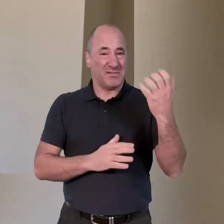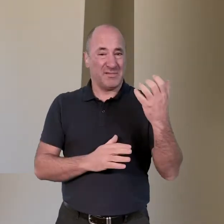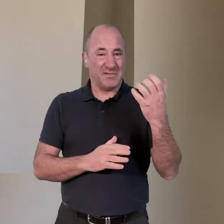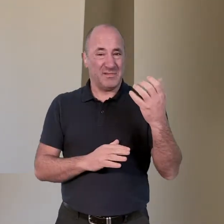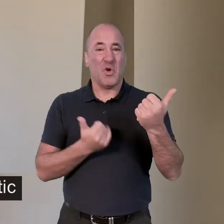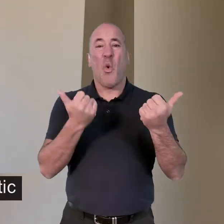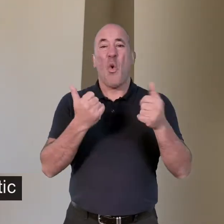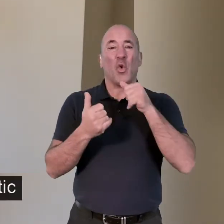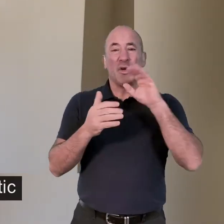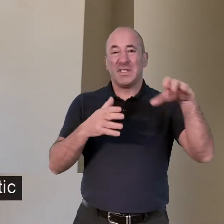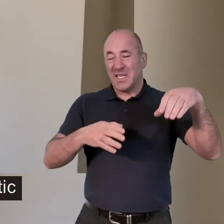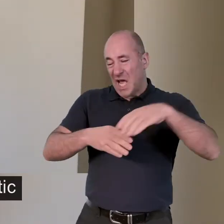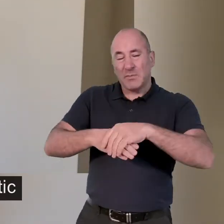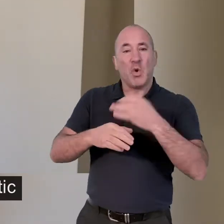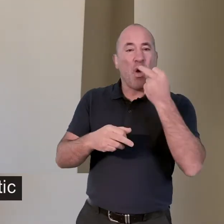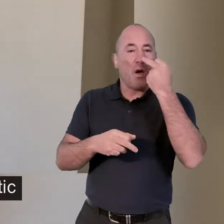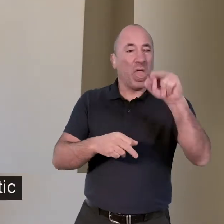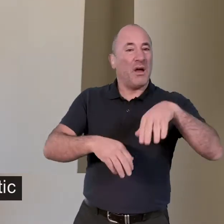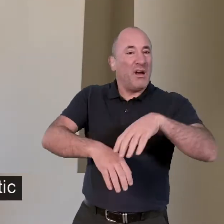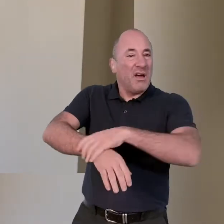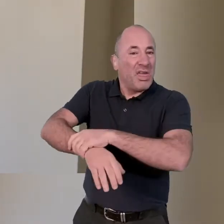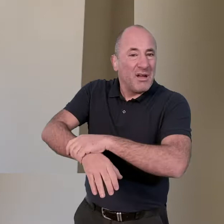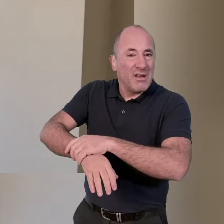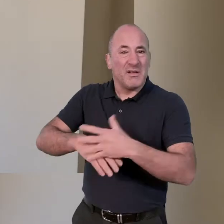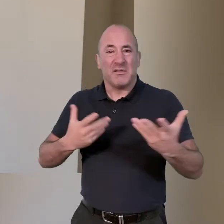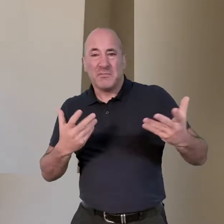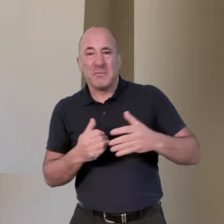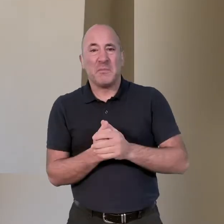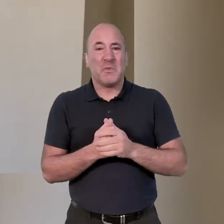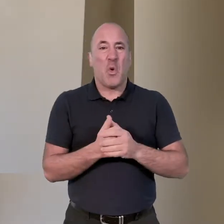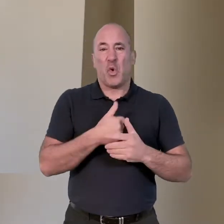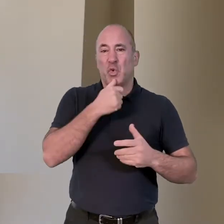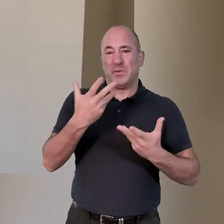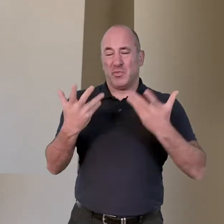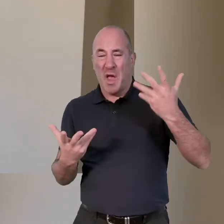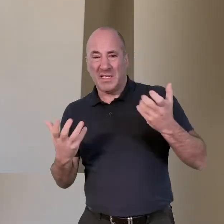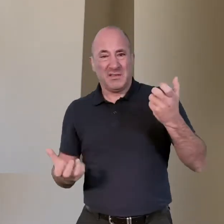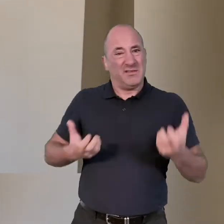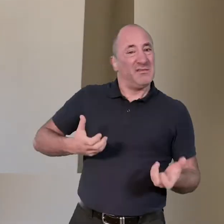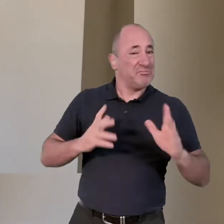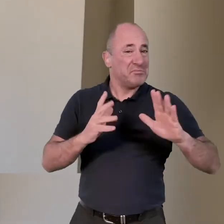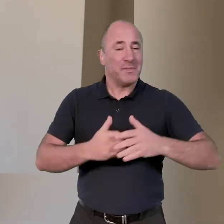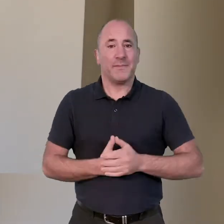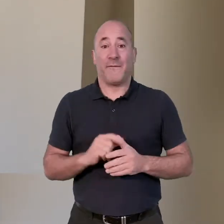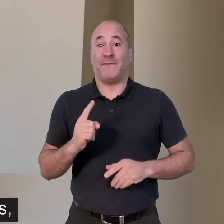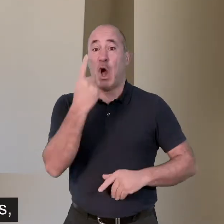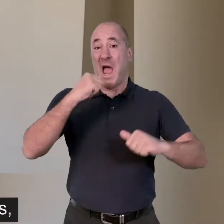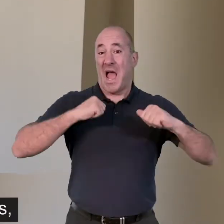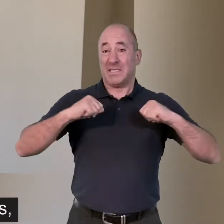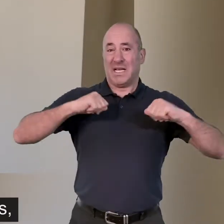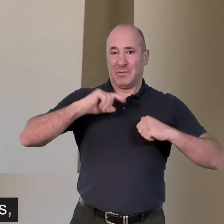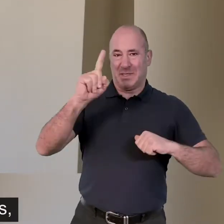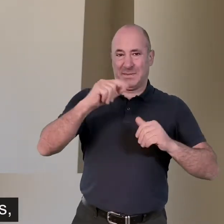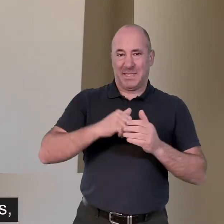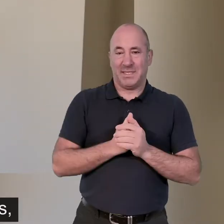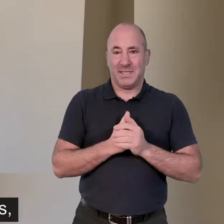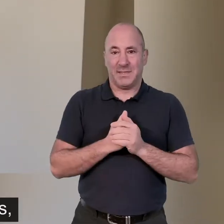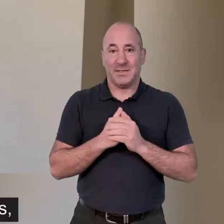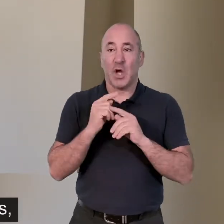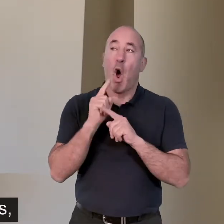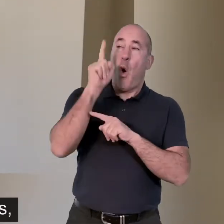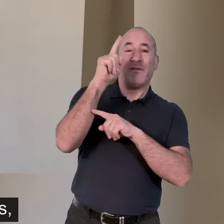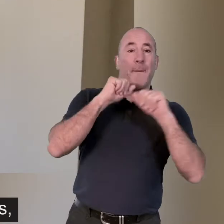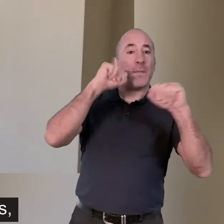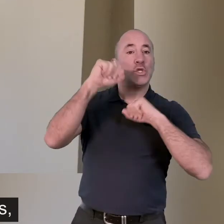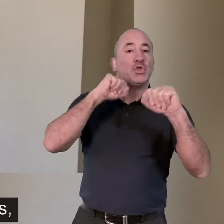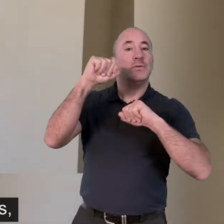weight in one hand or use an attachment or prosthetic if you have one to support the weight on the other side. Your first exercise